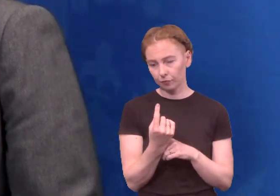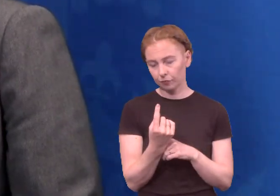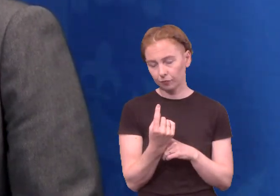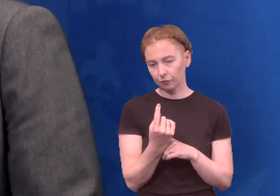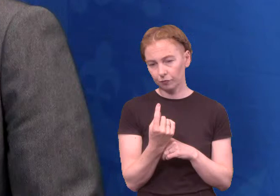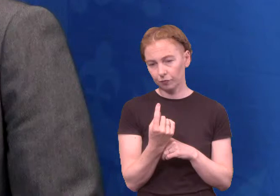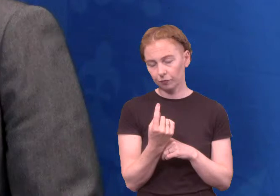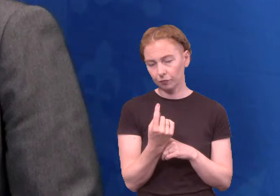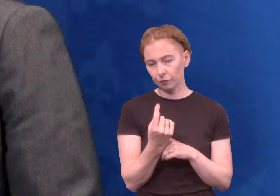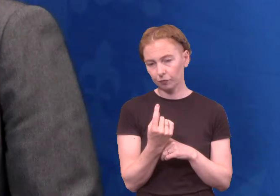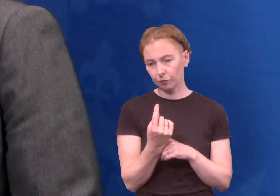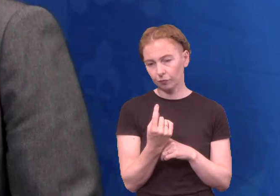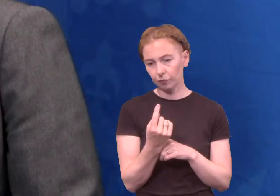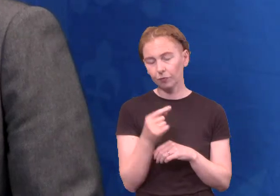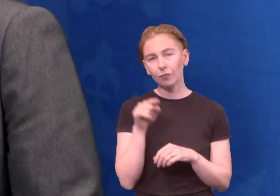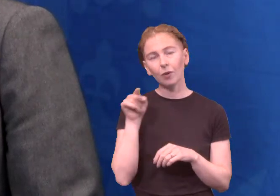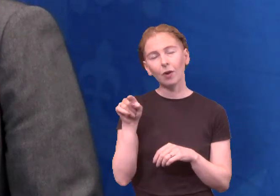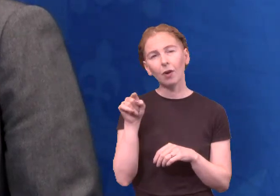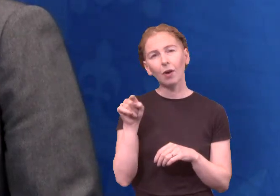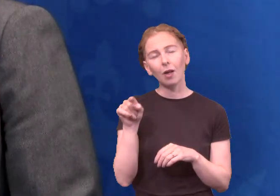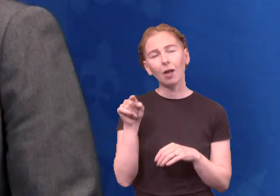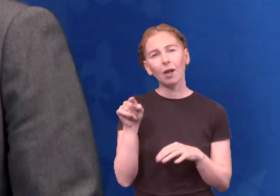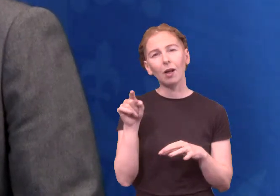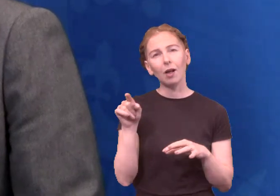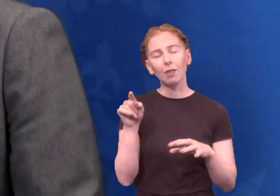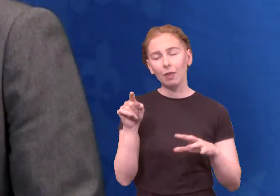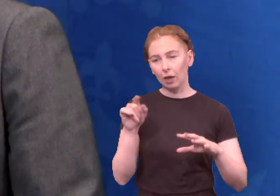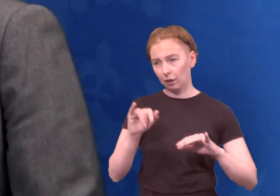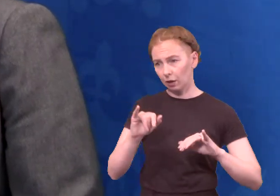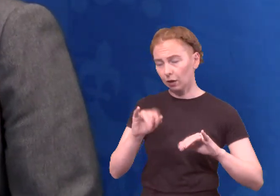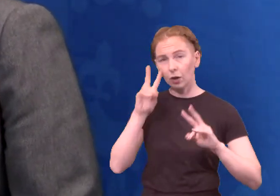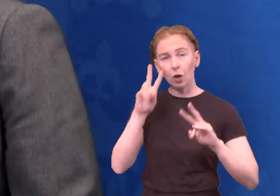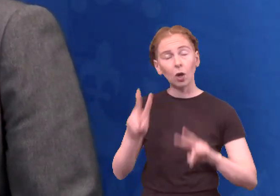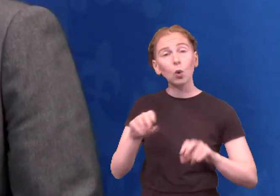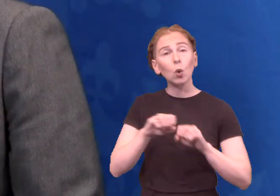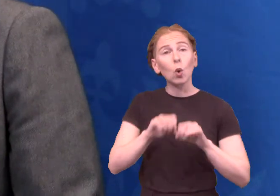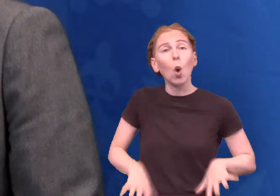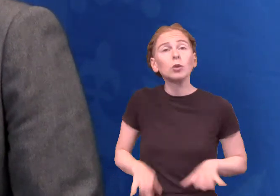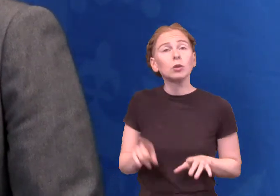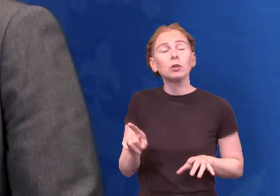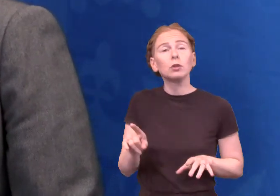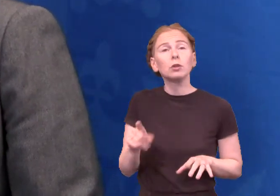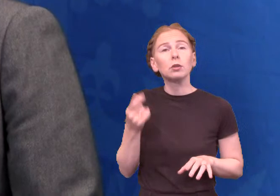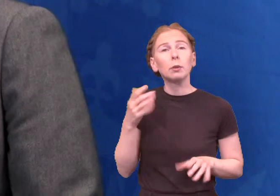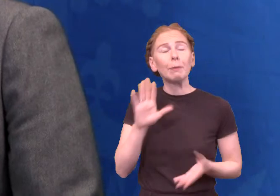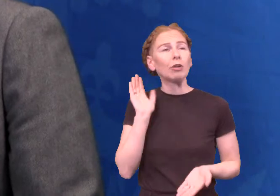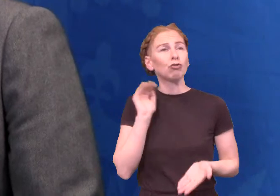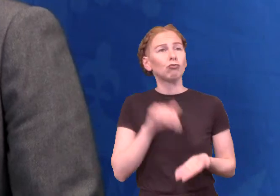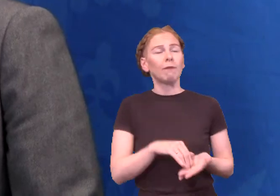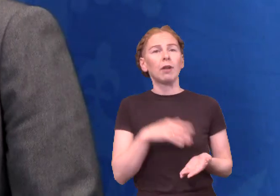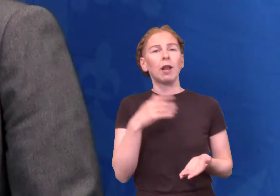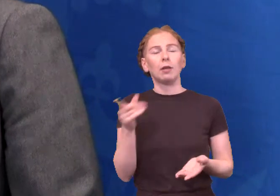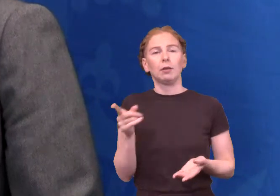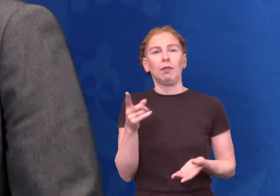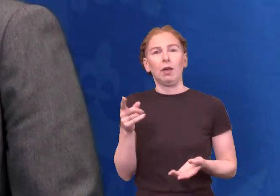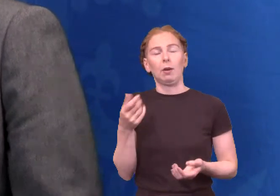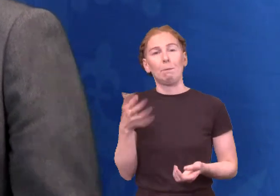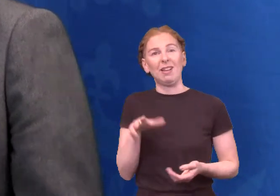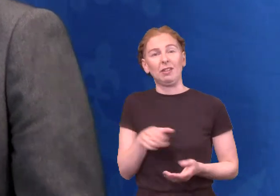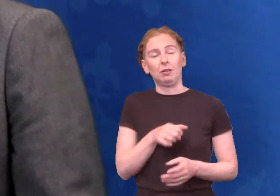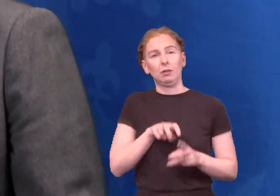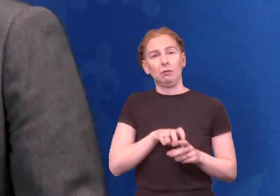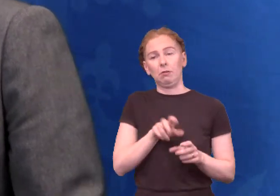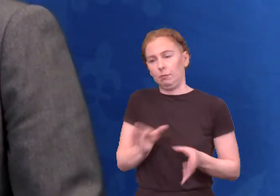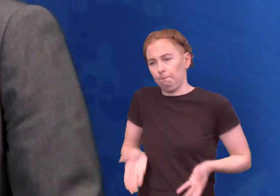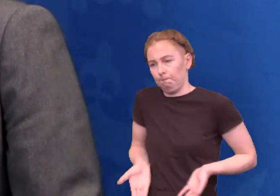police building, and literally looking completely lost. They've been put on a train from somewhere to Southampton, which